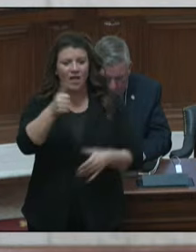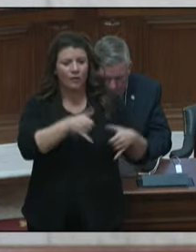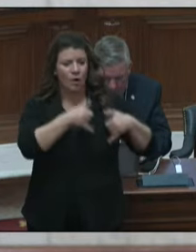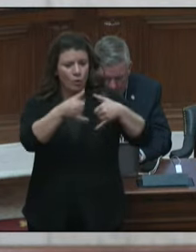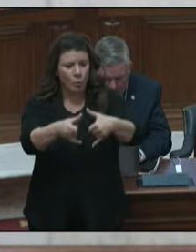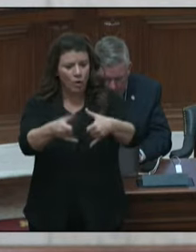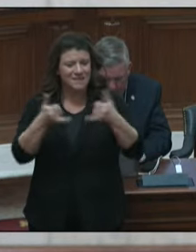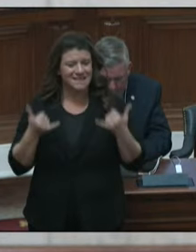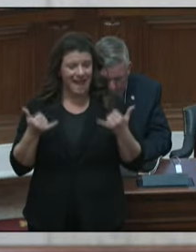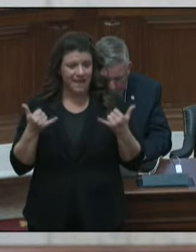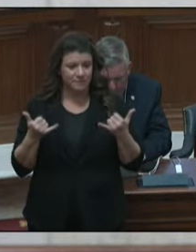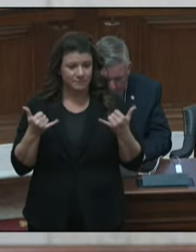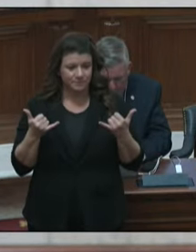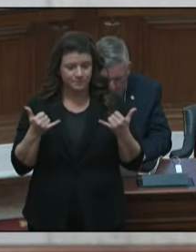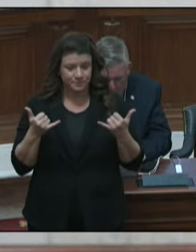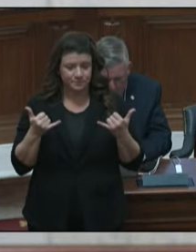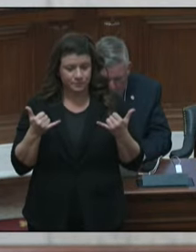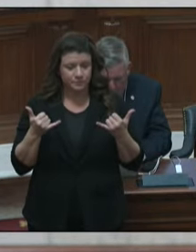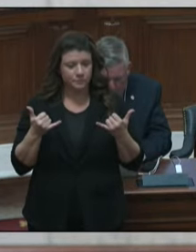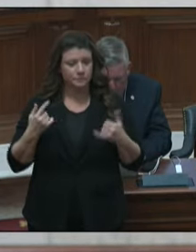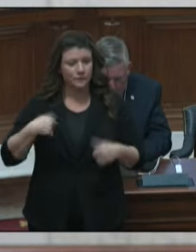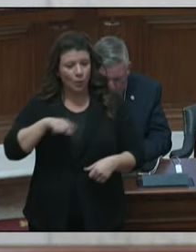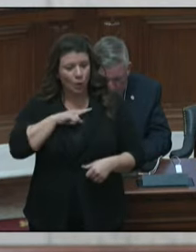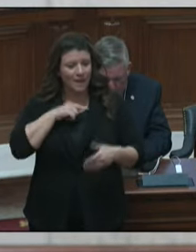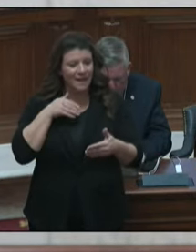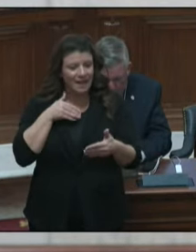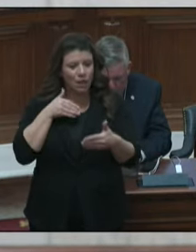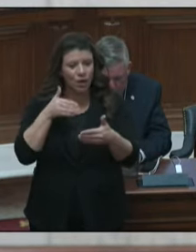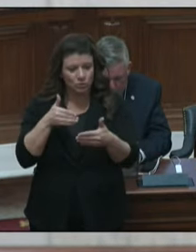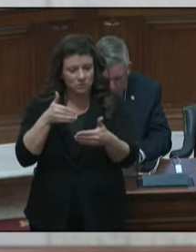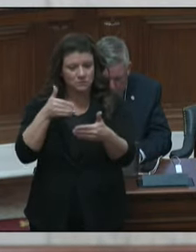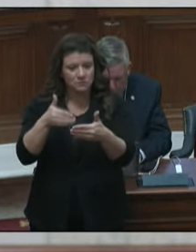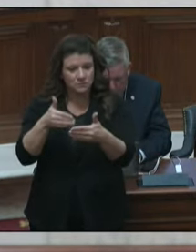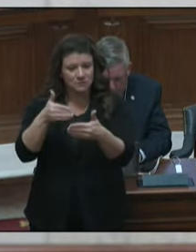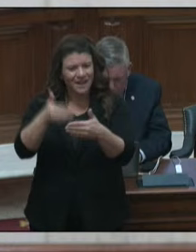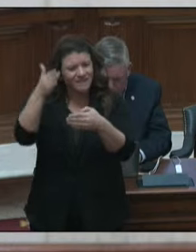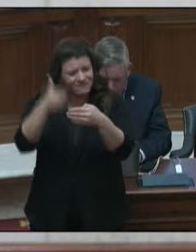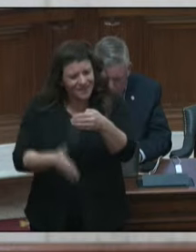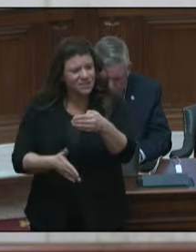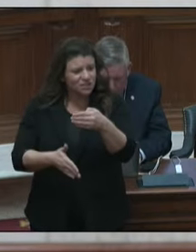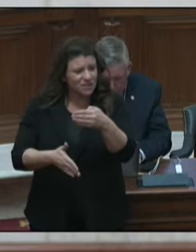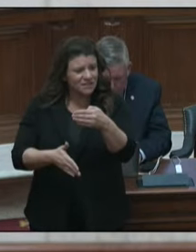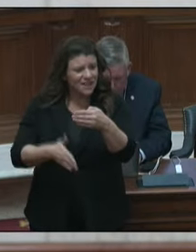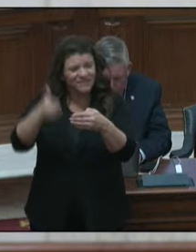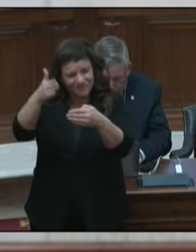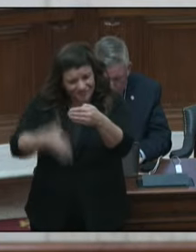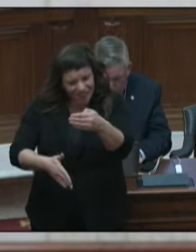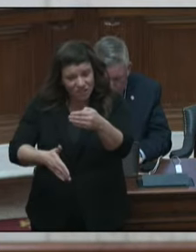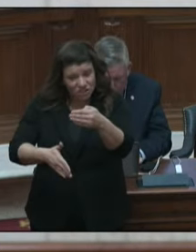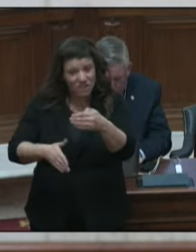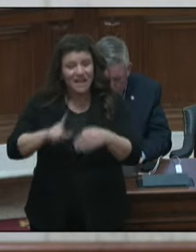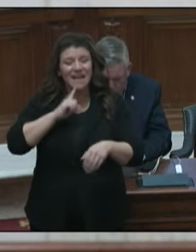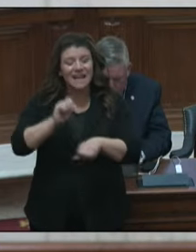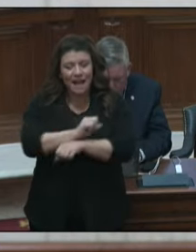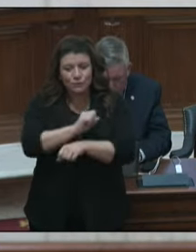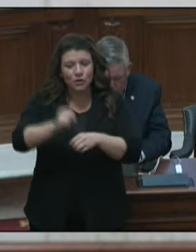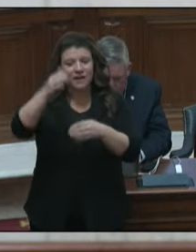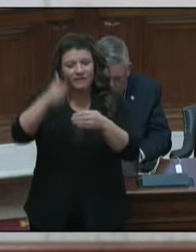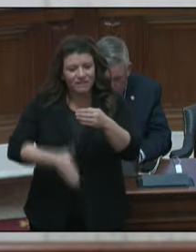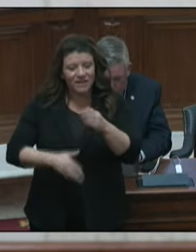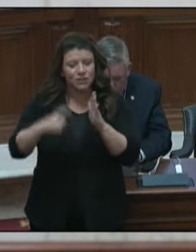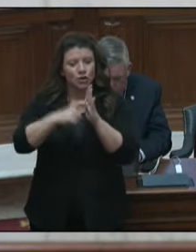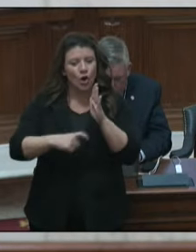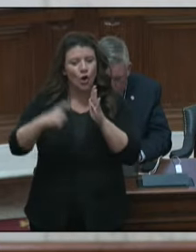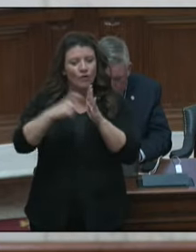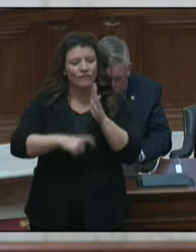today. We're getting really close. Finish it. And absolutely finish the